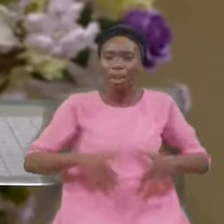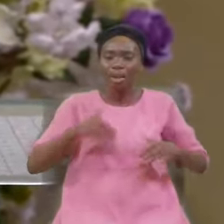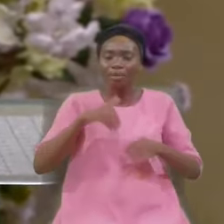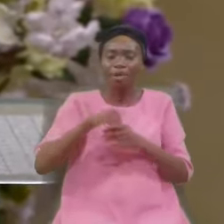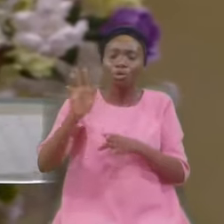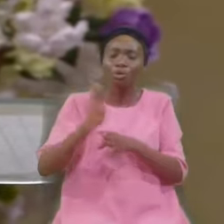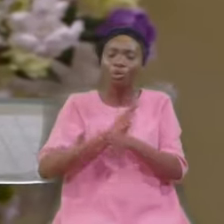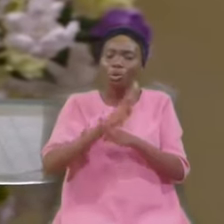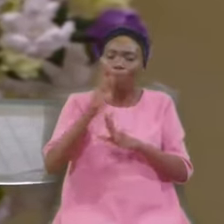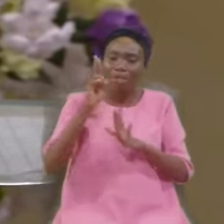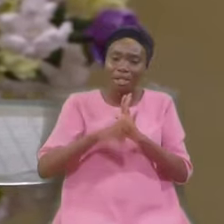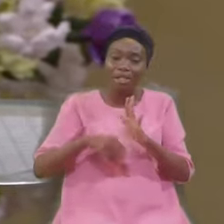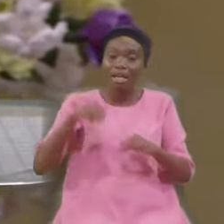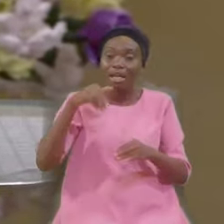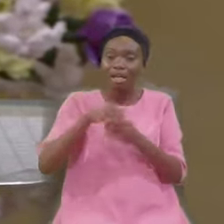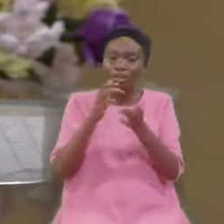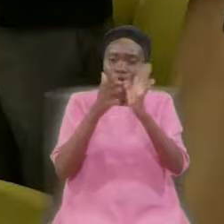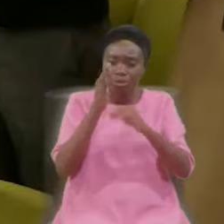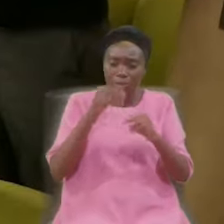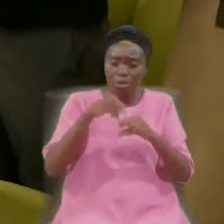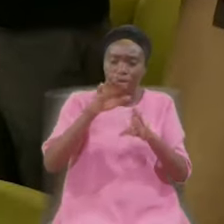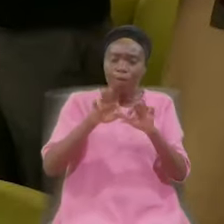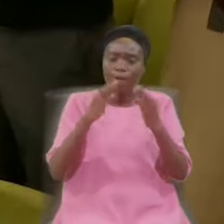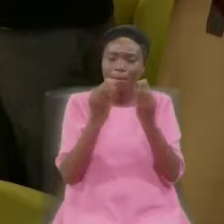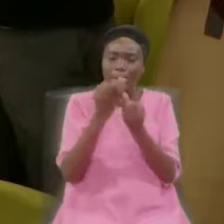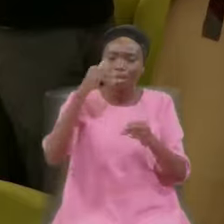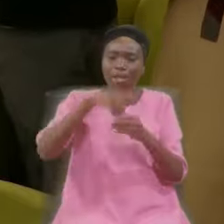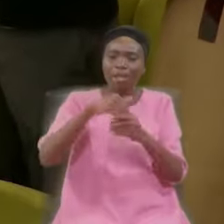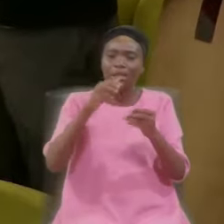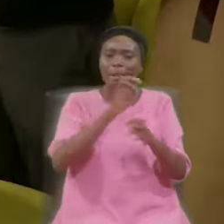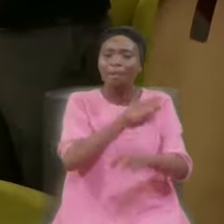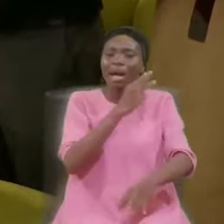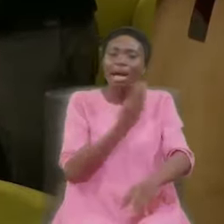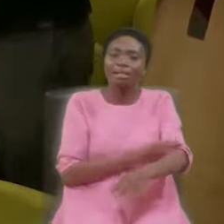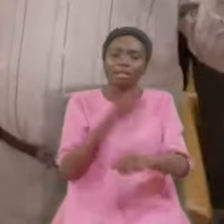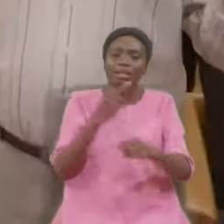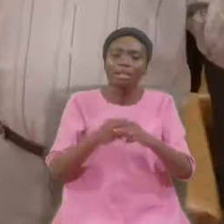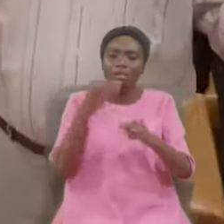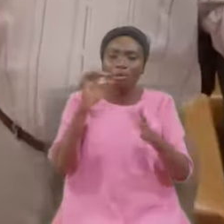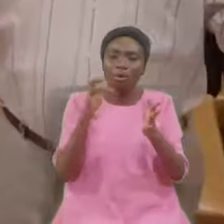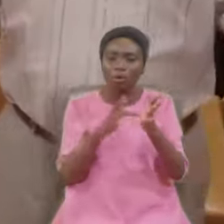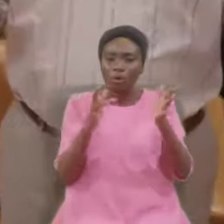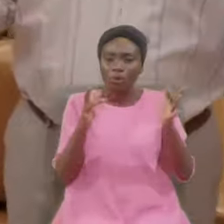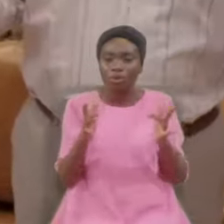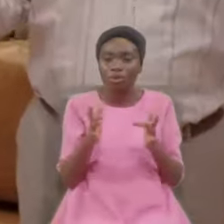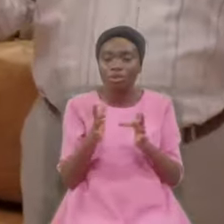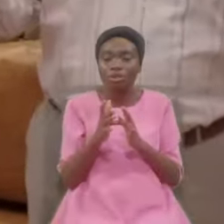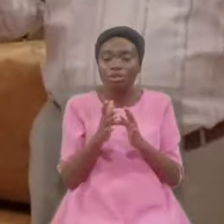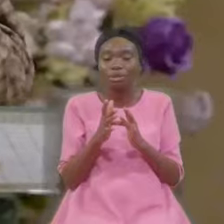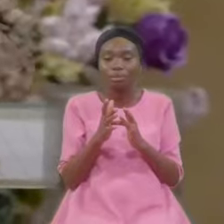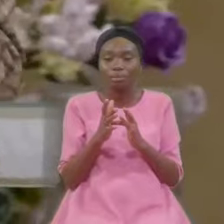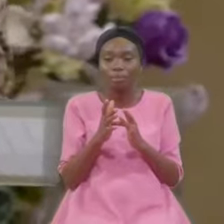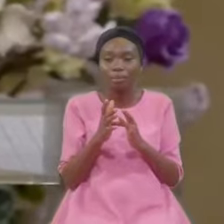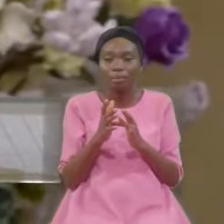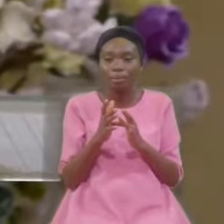your business, a Gilgal in your family. In the mighty name of Jesus.